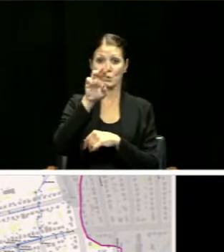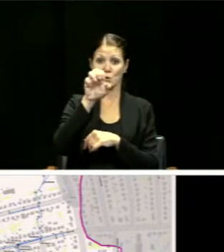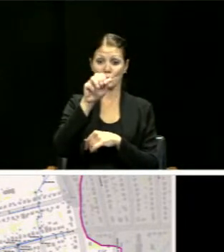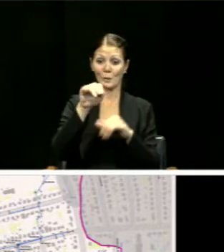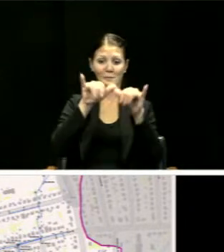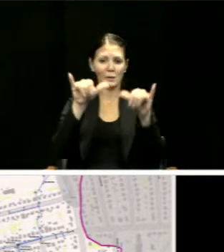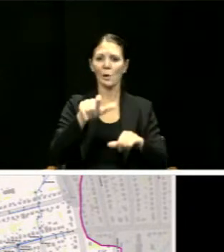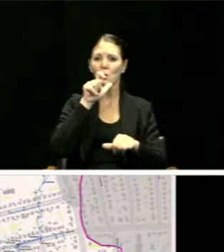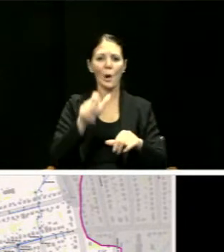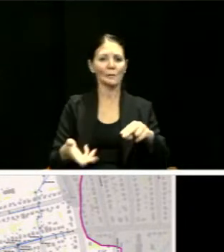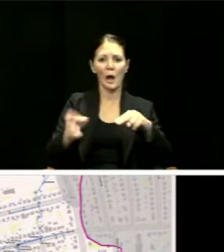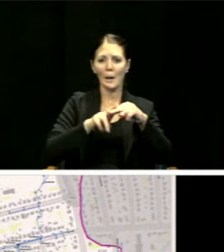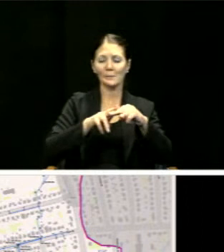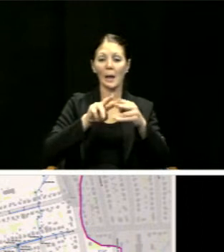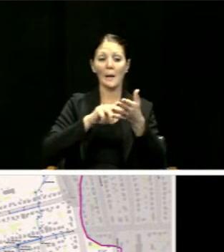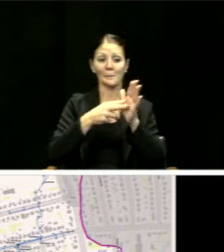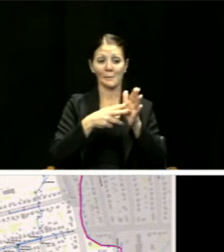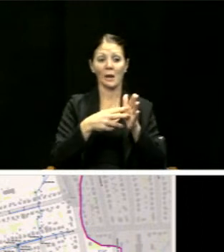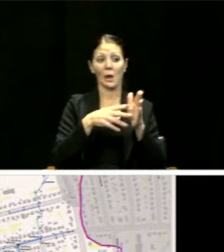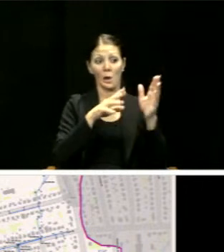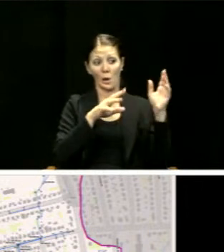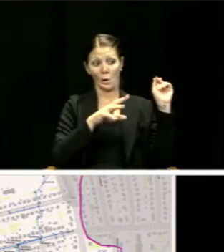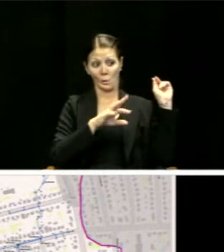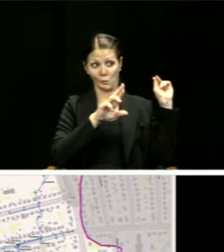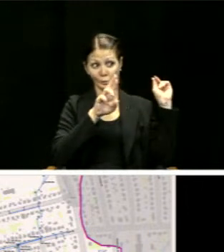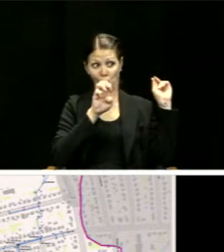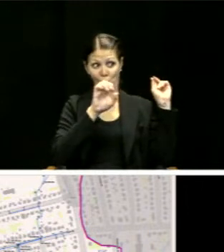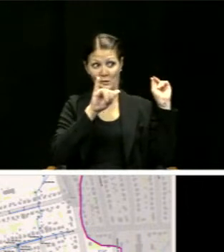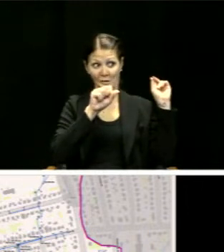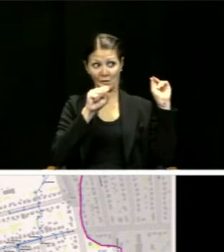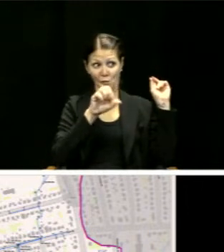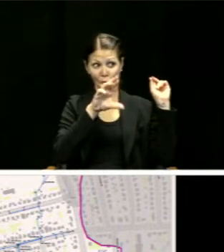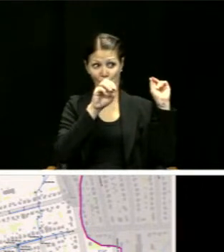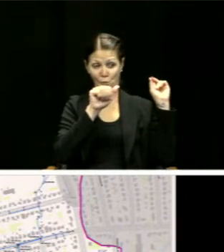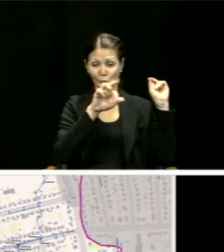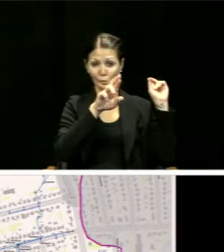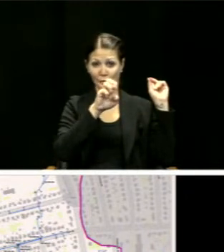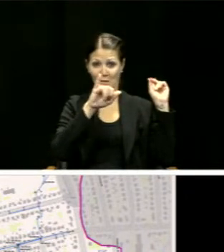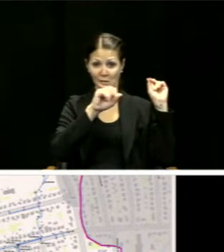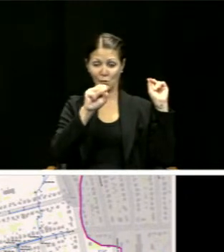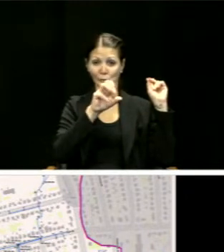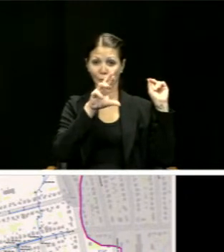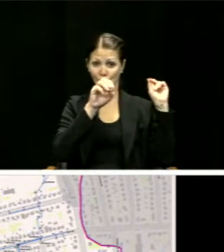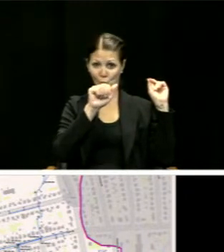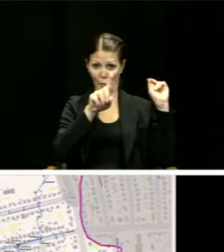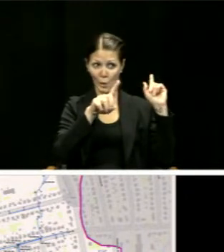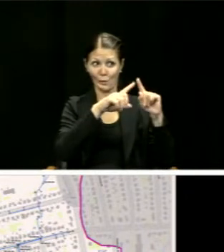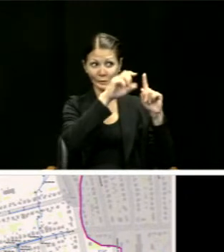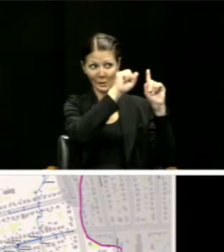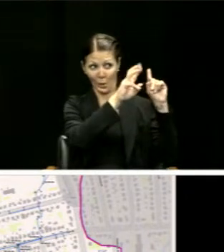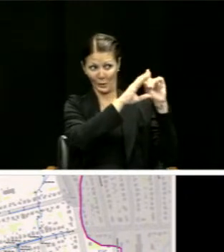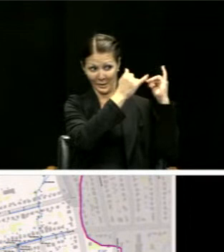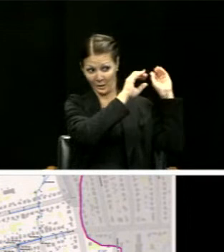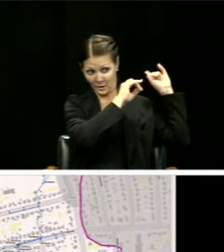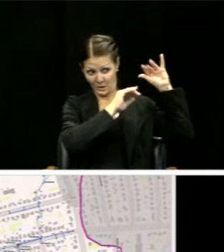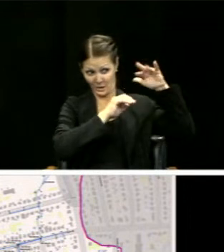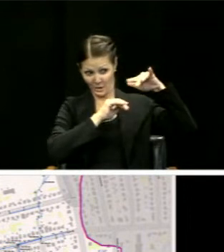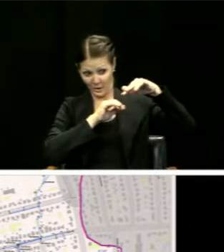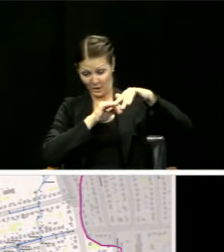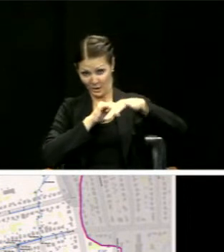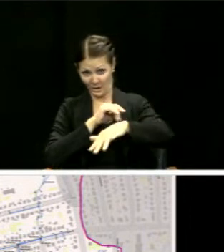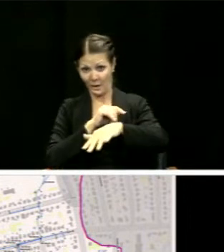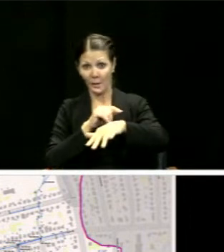we're taking the flow that's coming down Brace Road and from the southwest that's flowing in the northeasterly